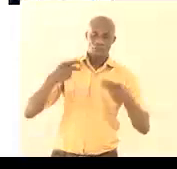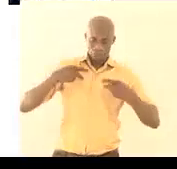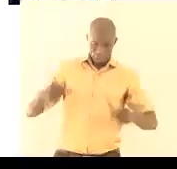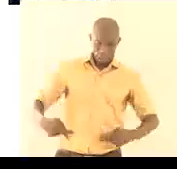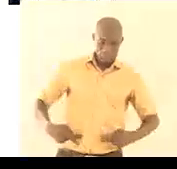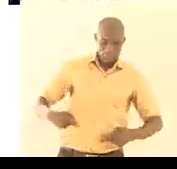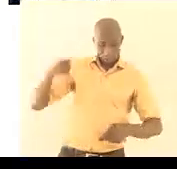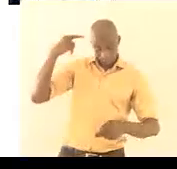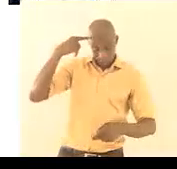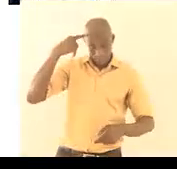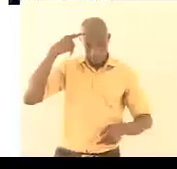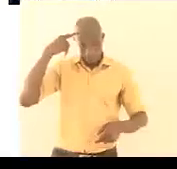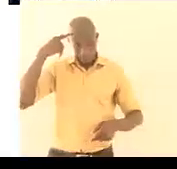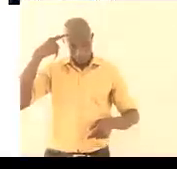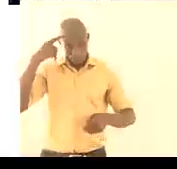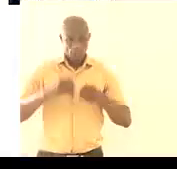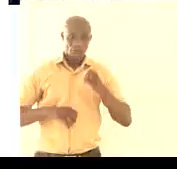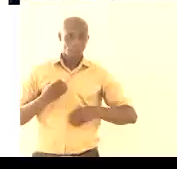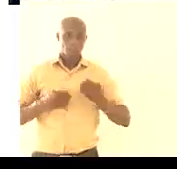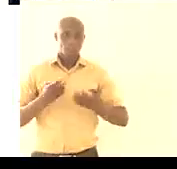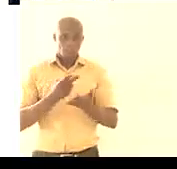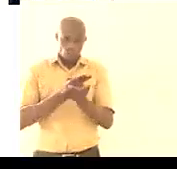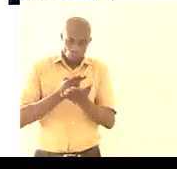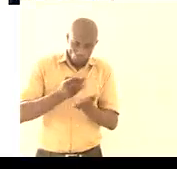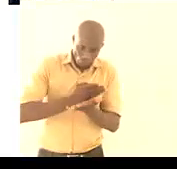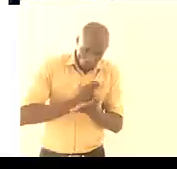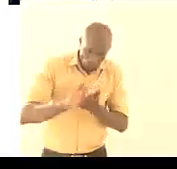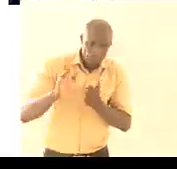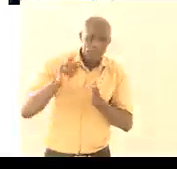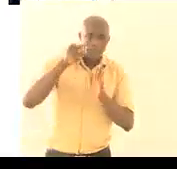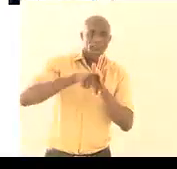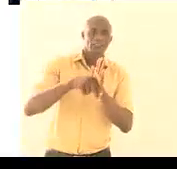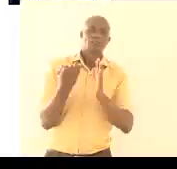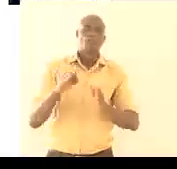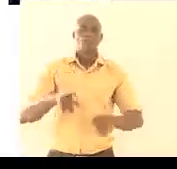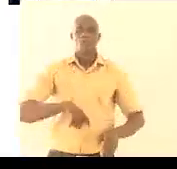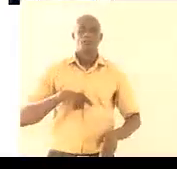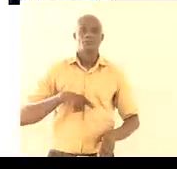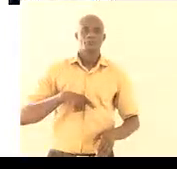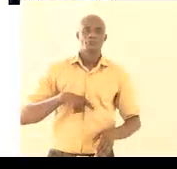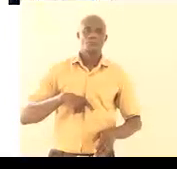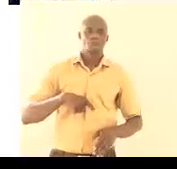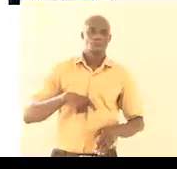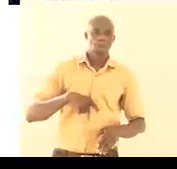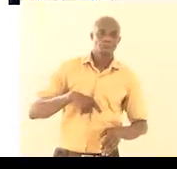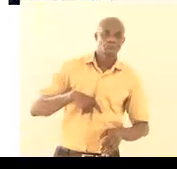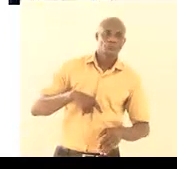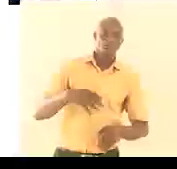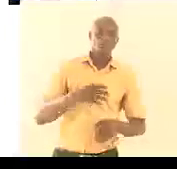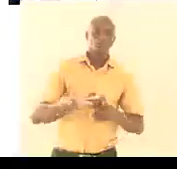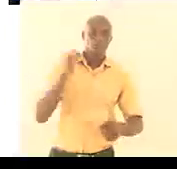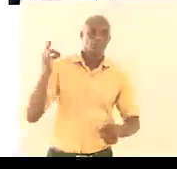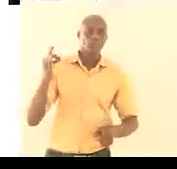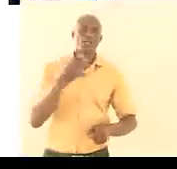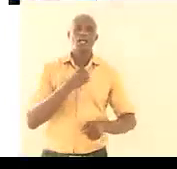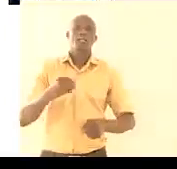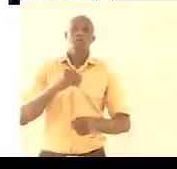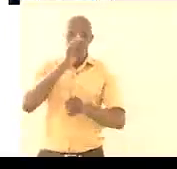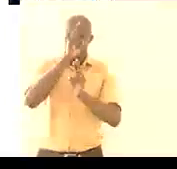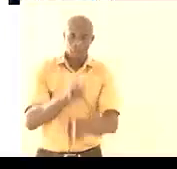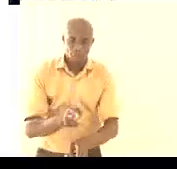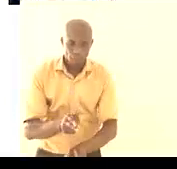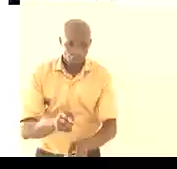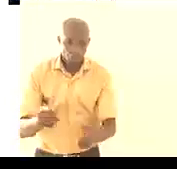mental, emotional well-being. Then holiness of life. moral and spiritual